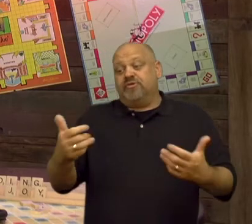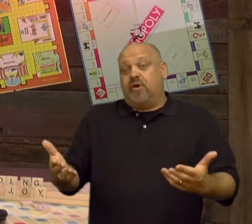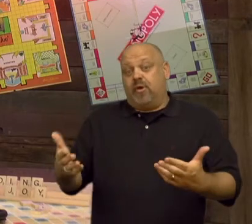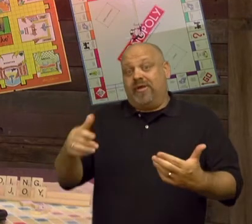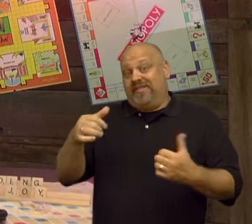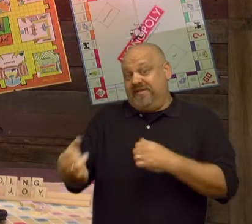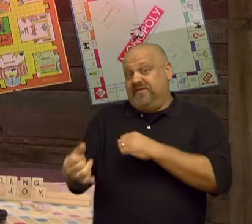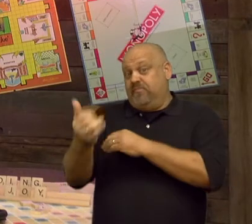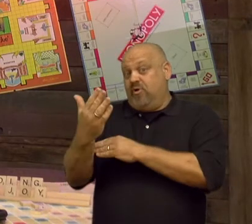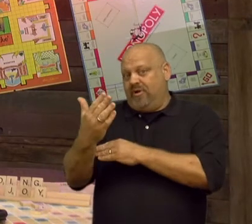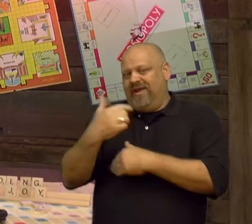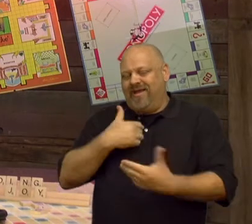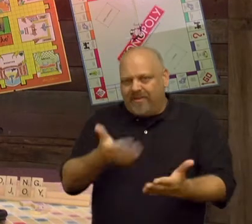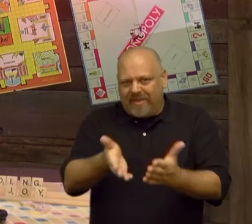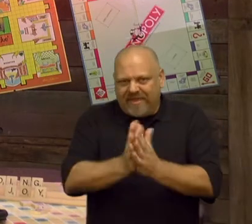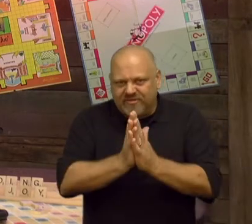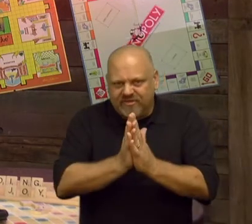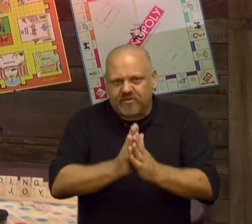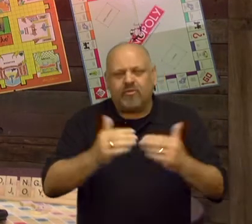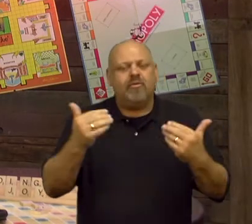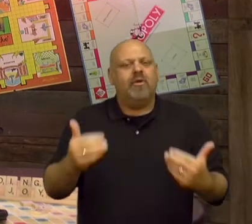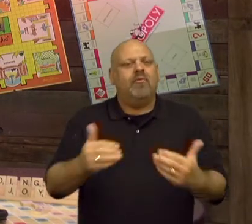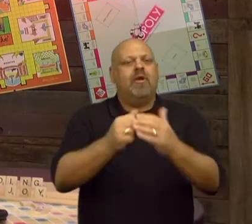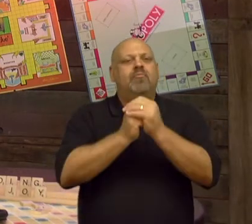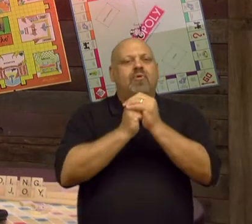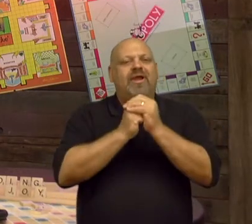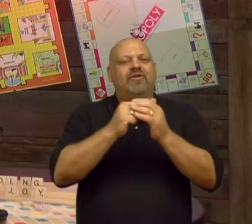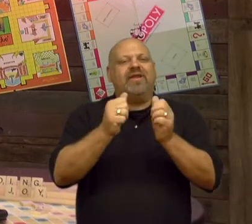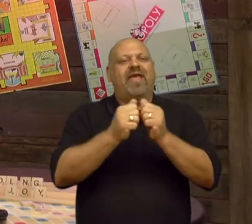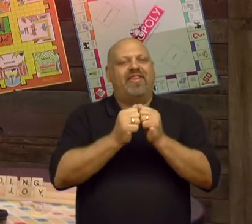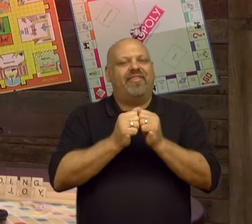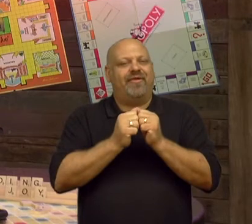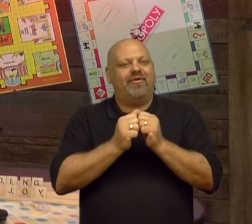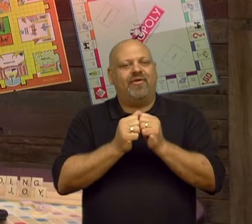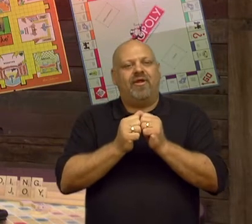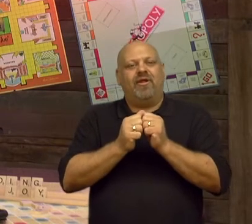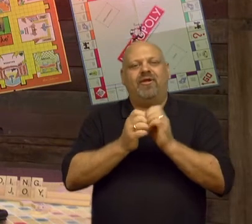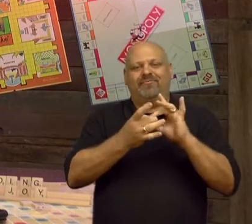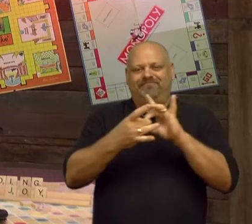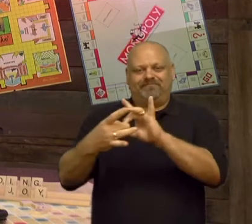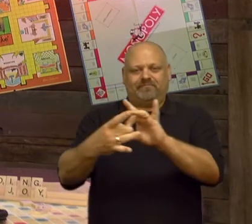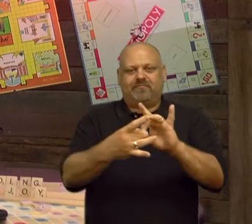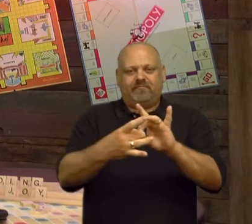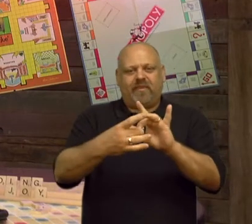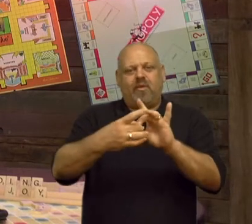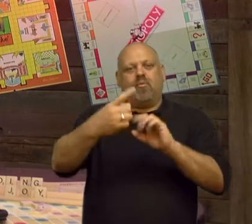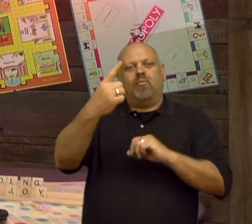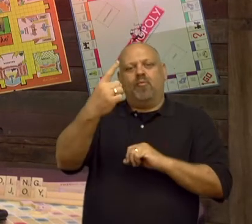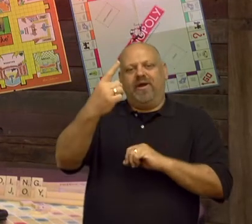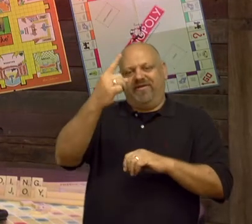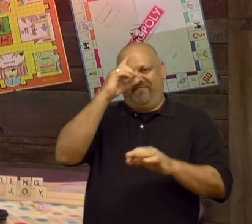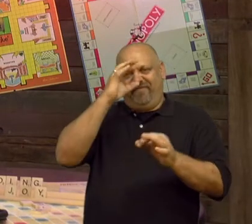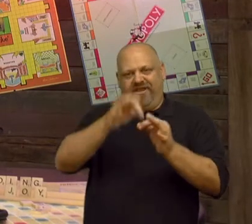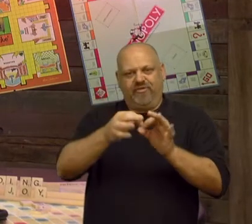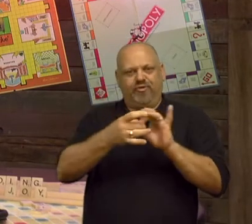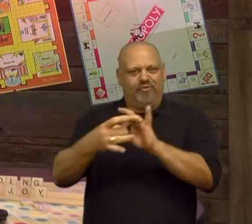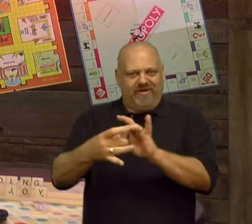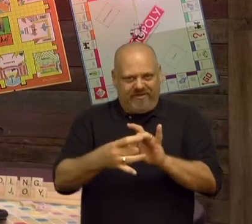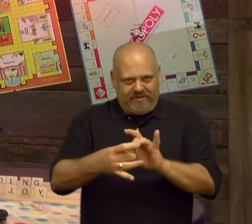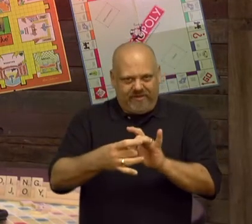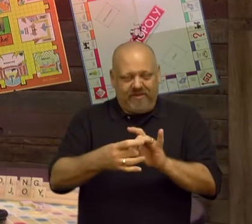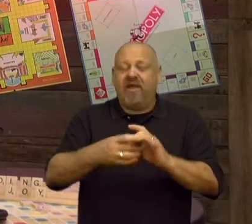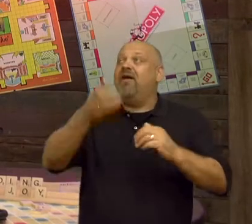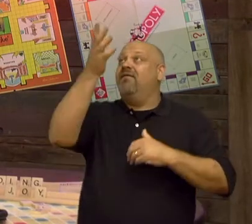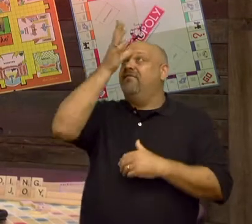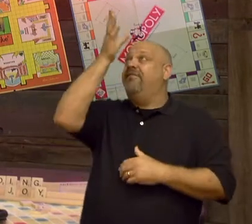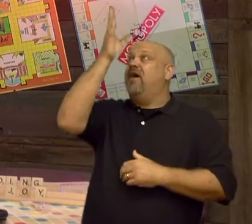relationship with you. And so this morning, I'm asking you, let's pray together in one accord, in one faith, and